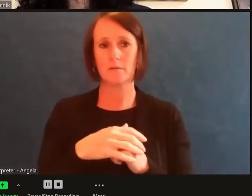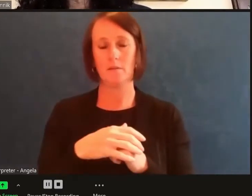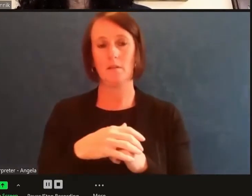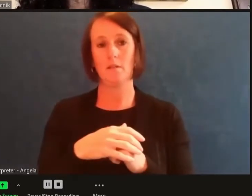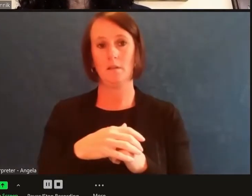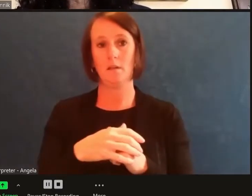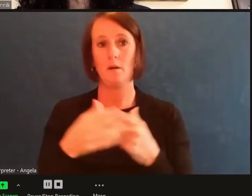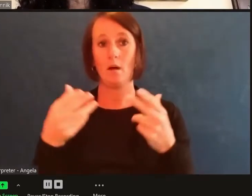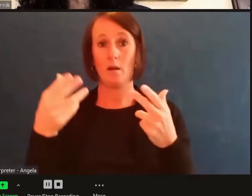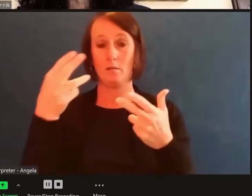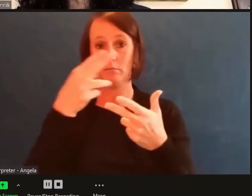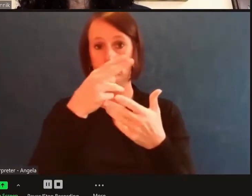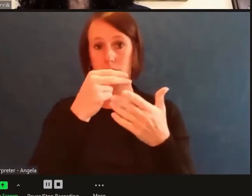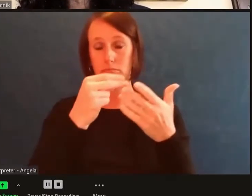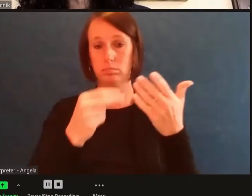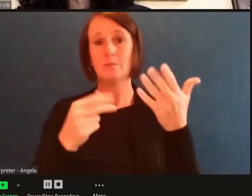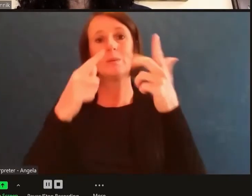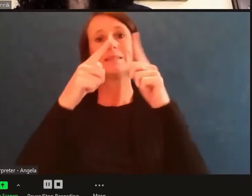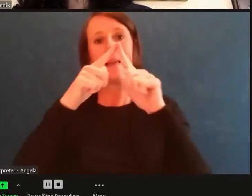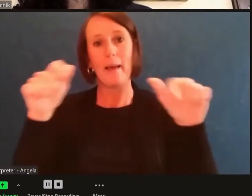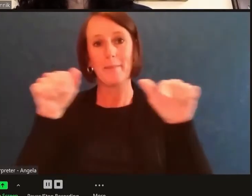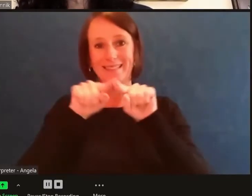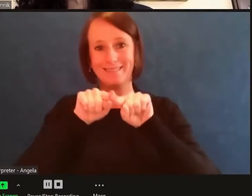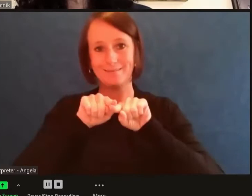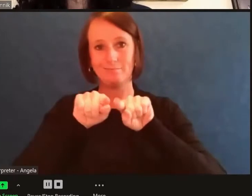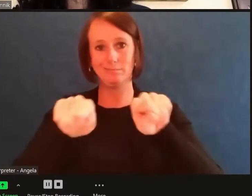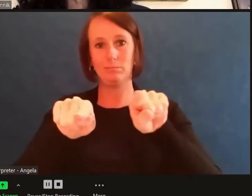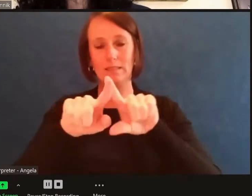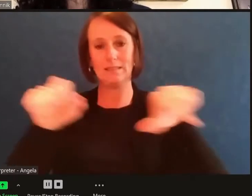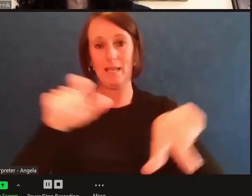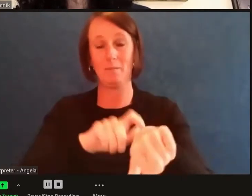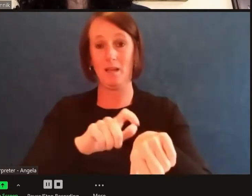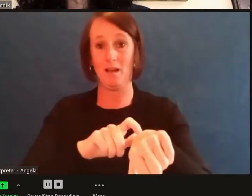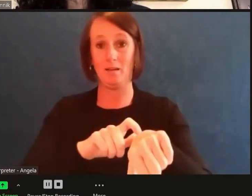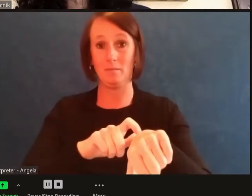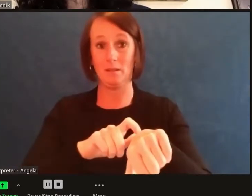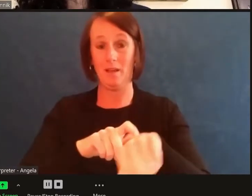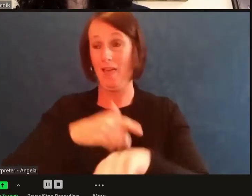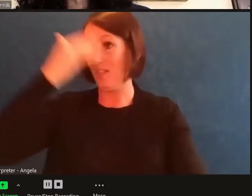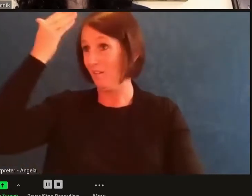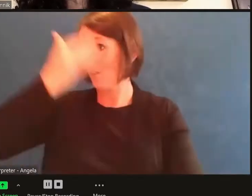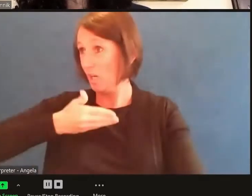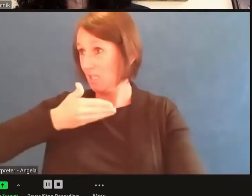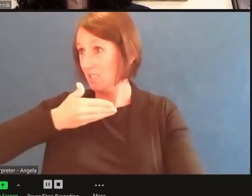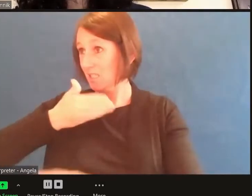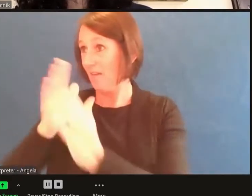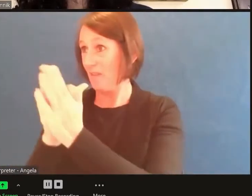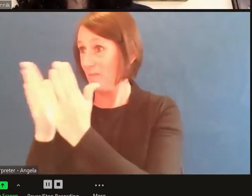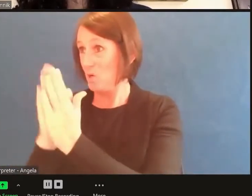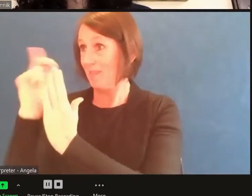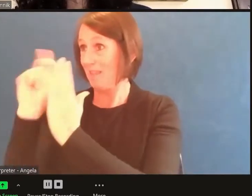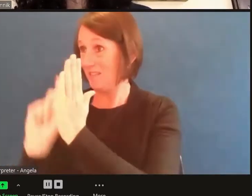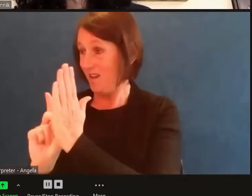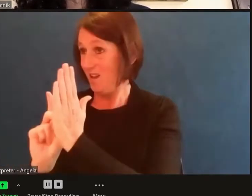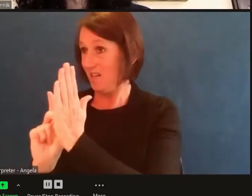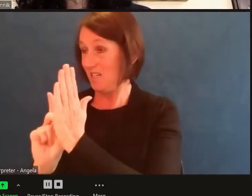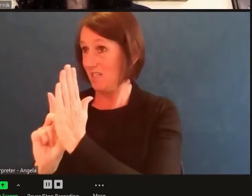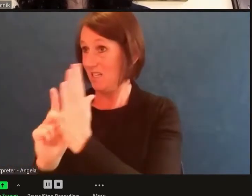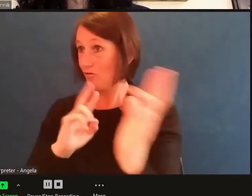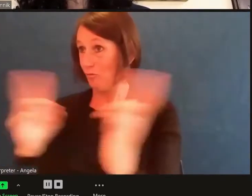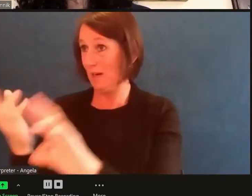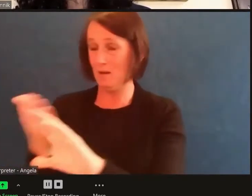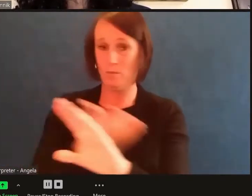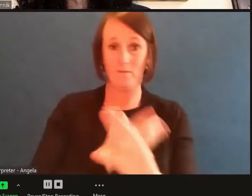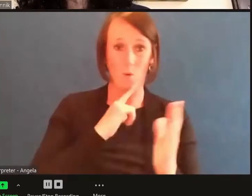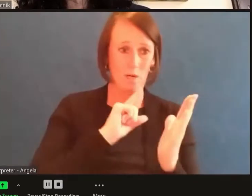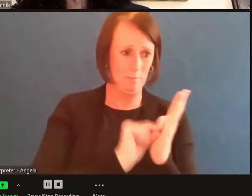next were going on simultaneously. The cover is being designed before 5 words had been written. And then I had to promise them how fast I could get the book